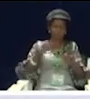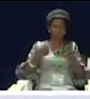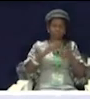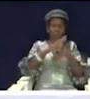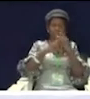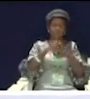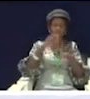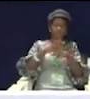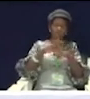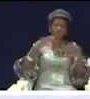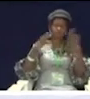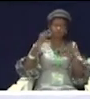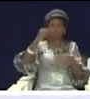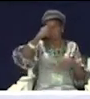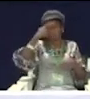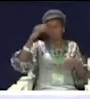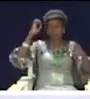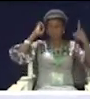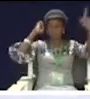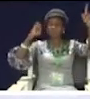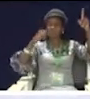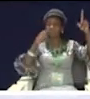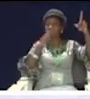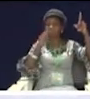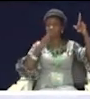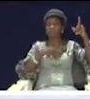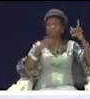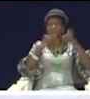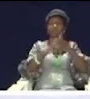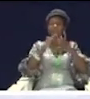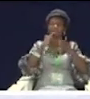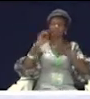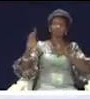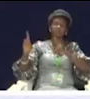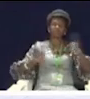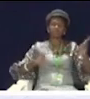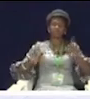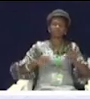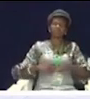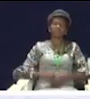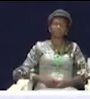Why? Because he spake and it is done.